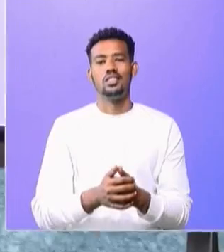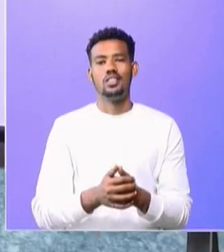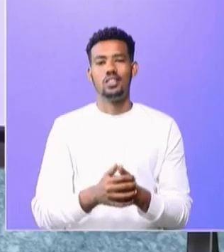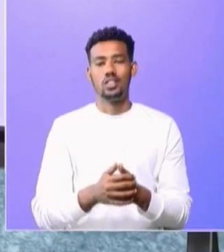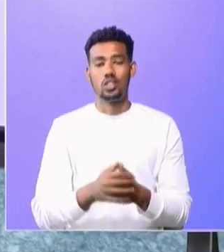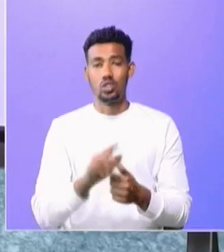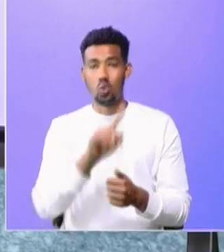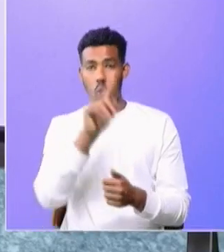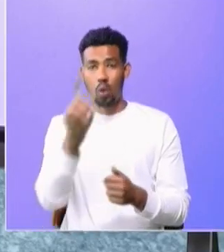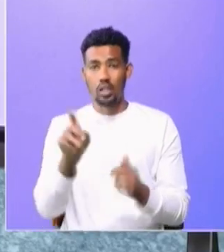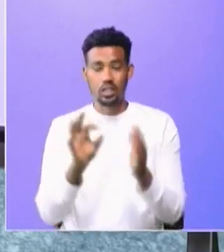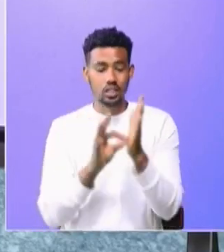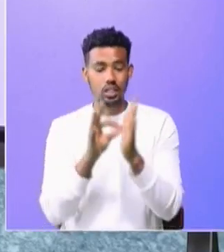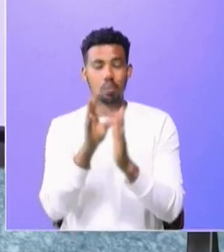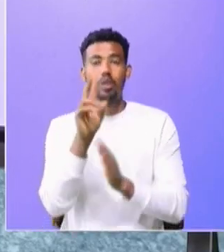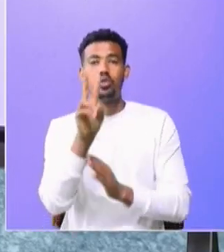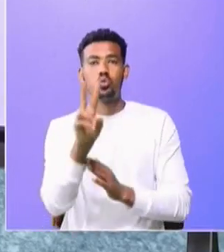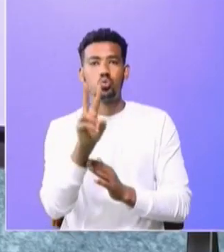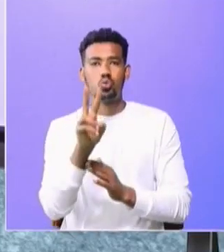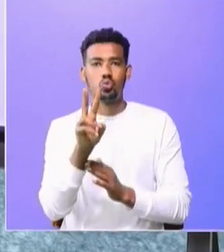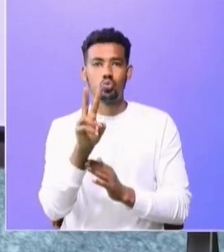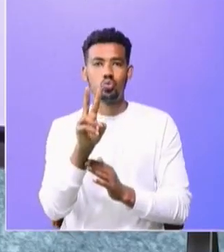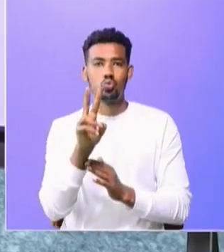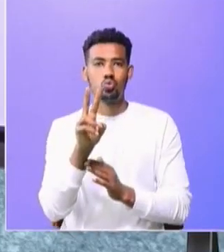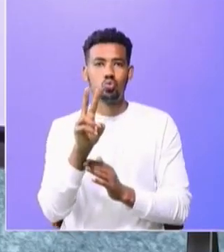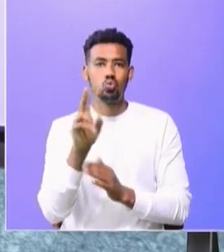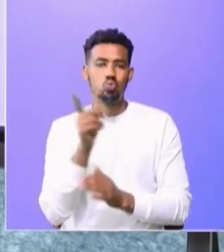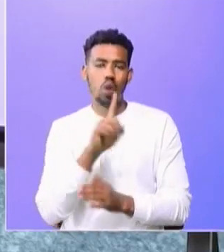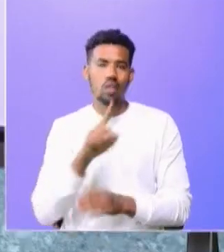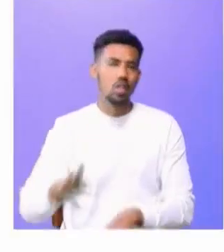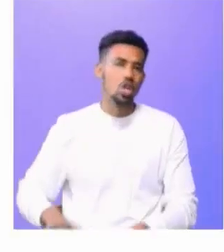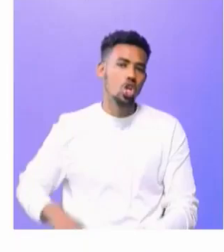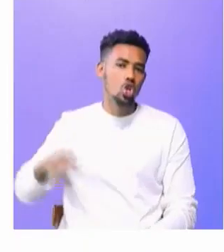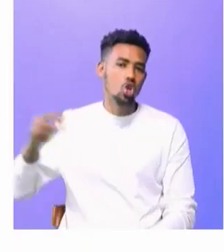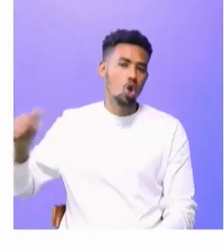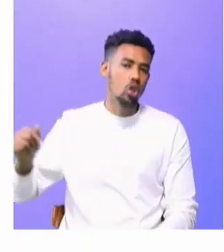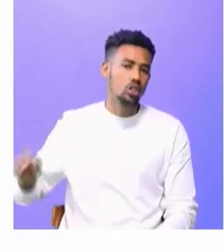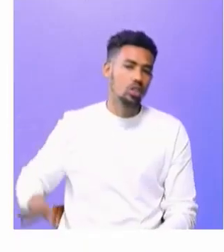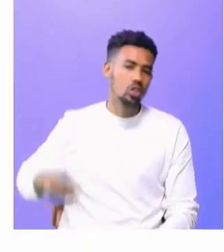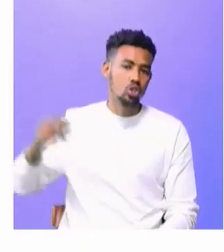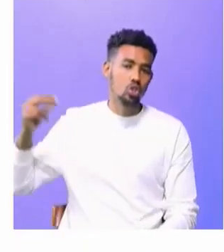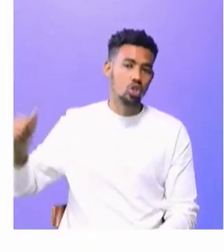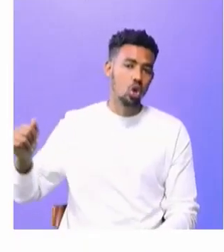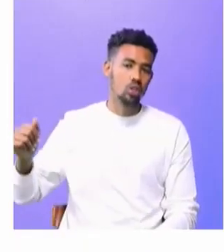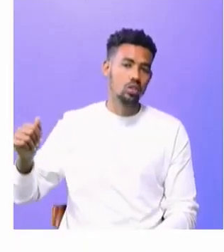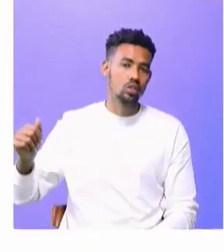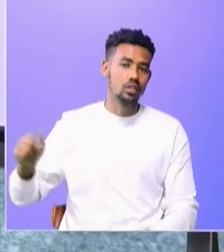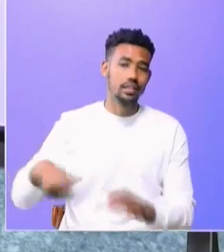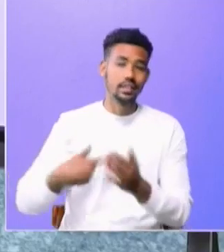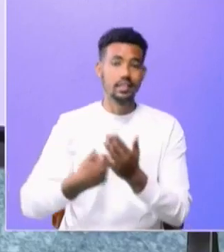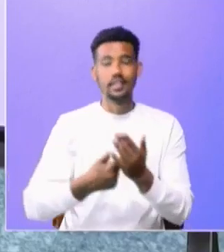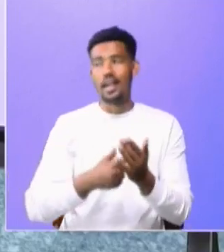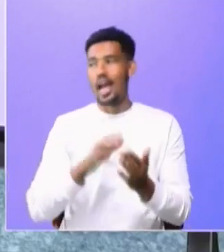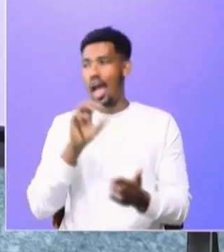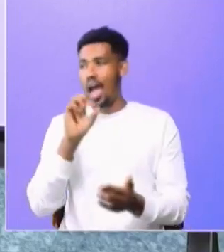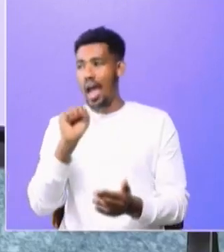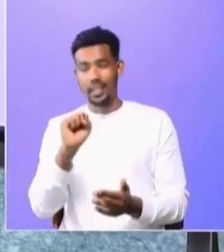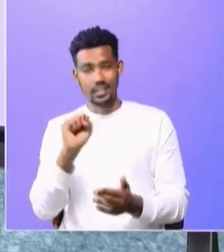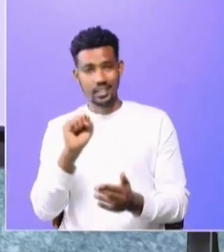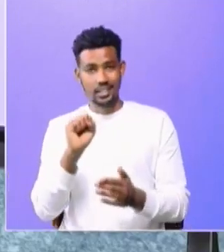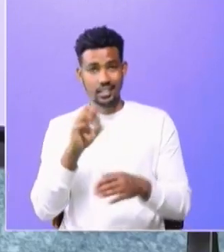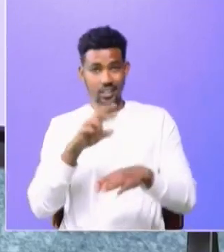Question number 2, dogs. Dogs. This here is s, regular